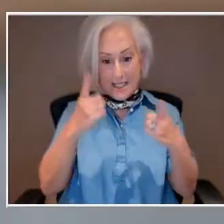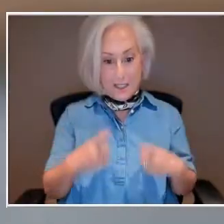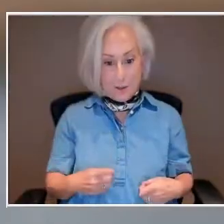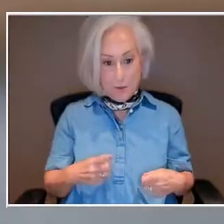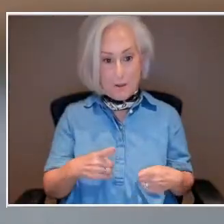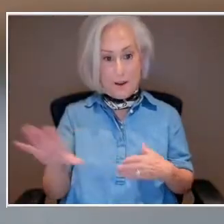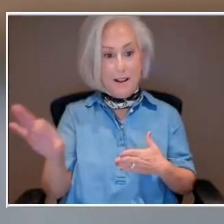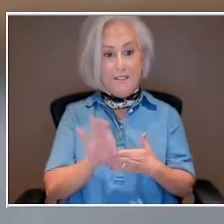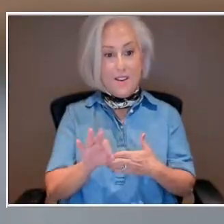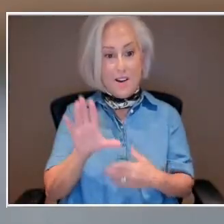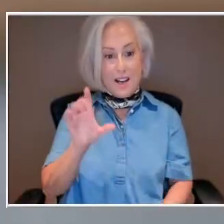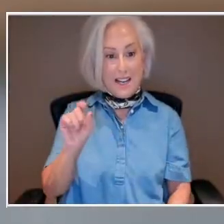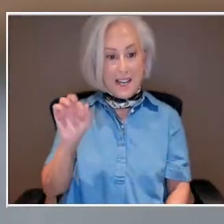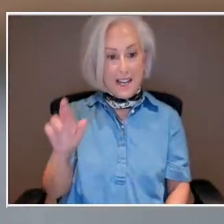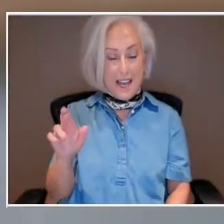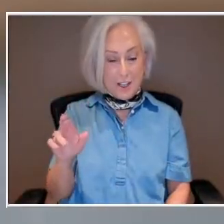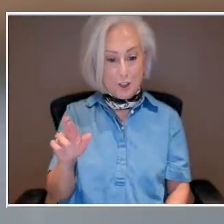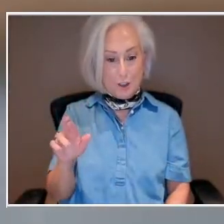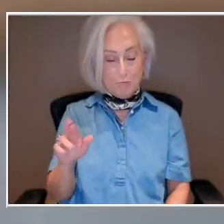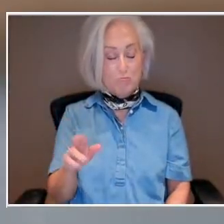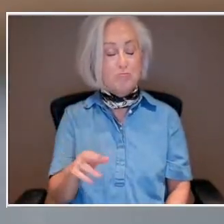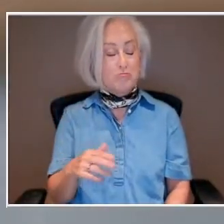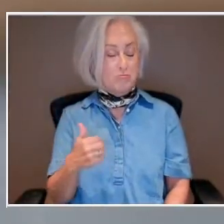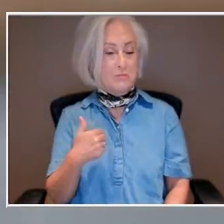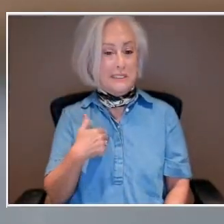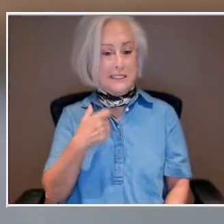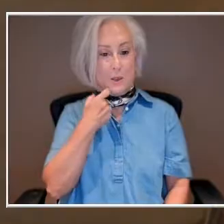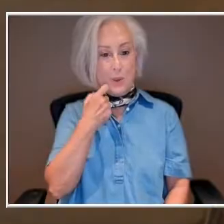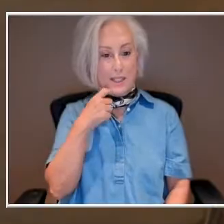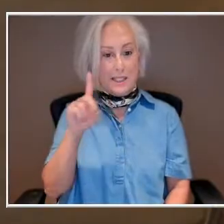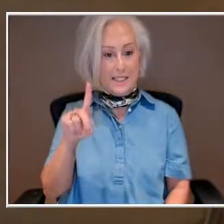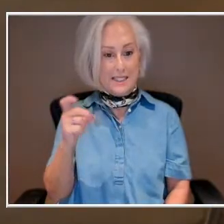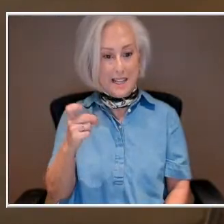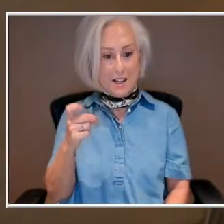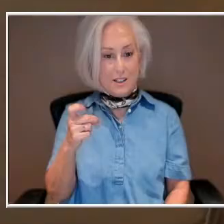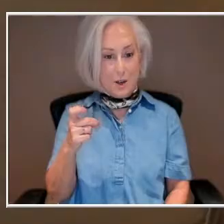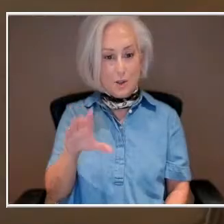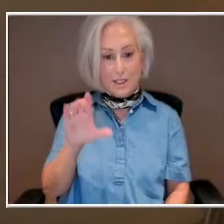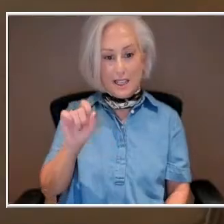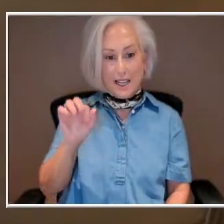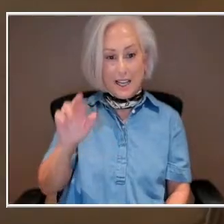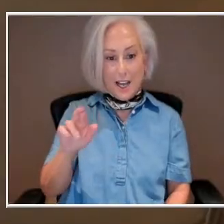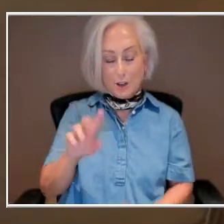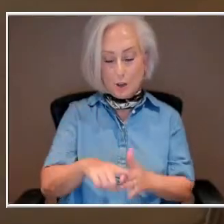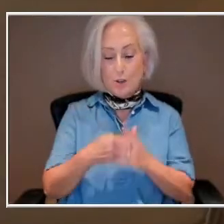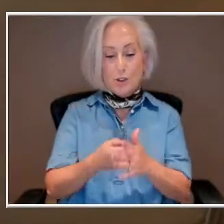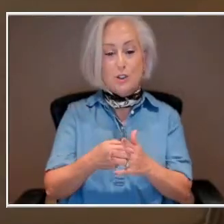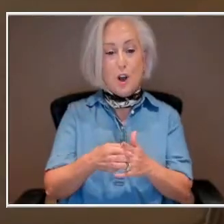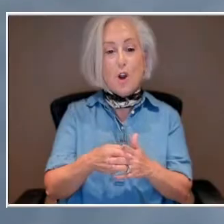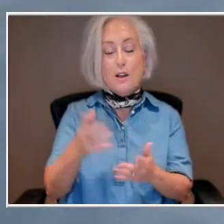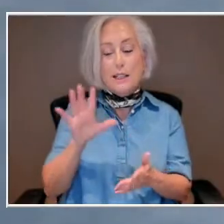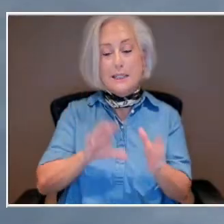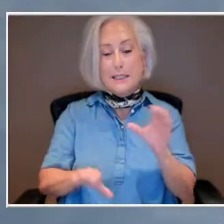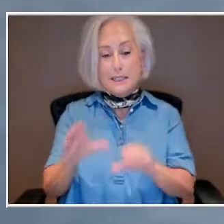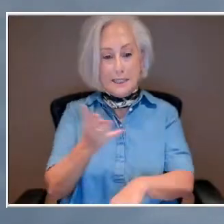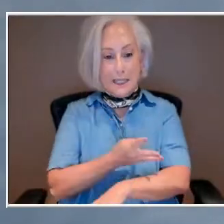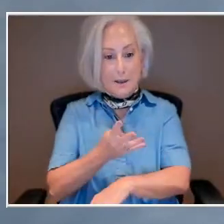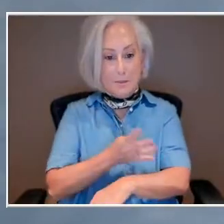I was recently diagnosed with breast cancer, and I start chemo next week. Going through chemo and surgery.